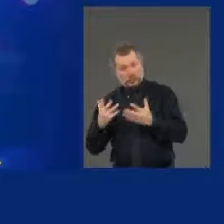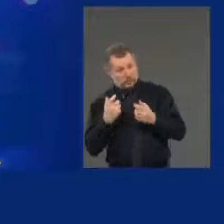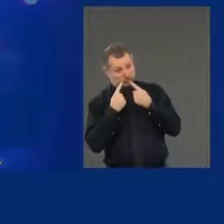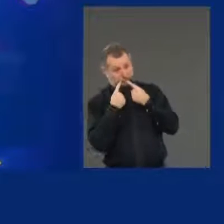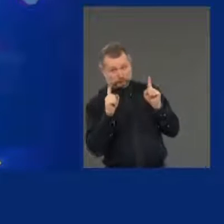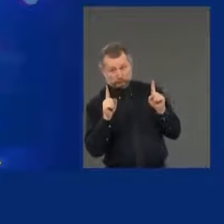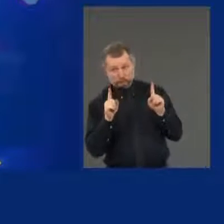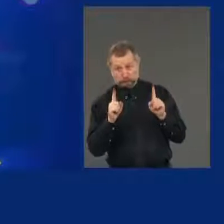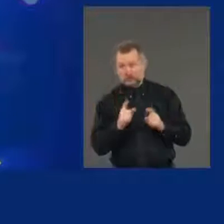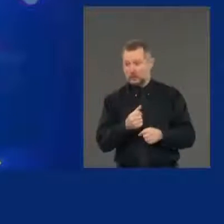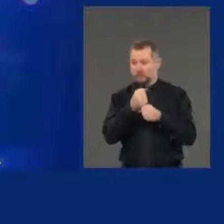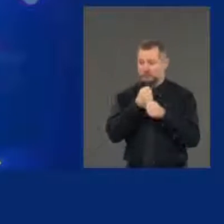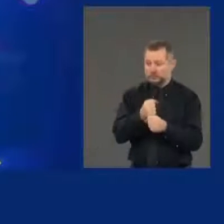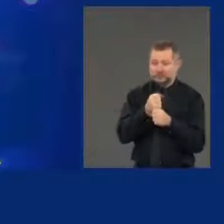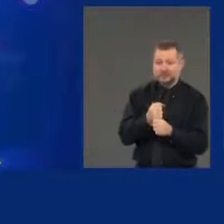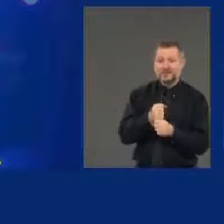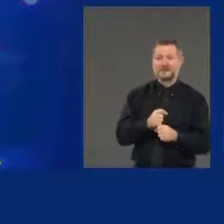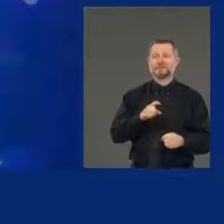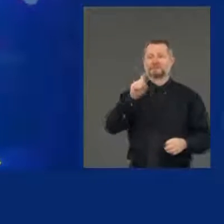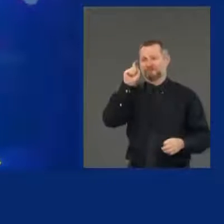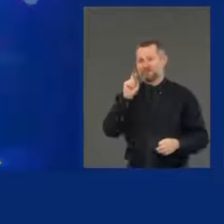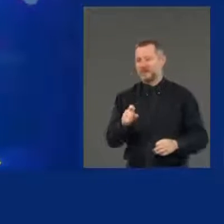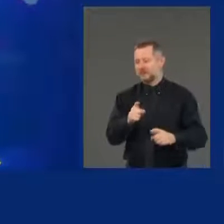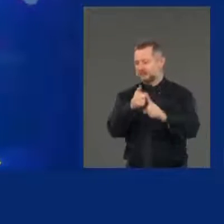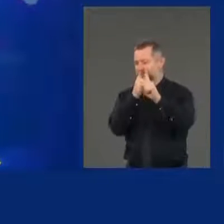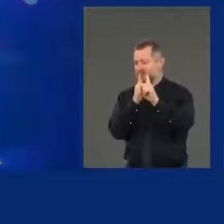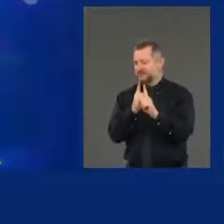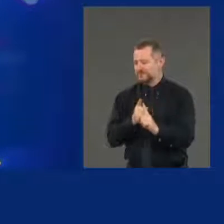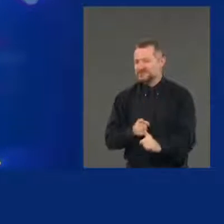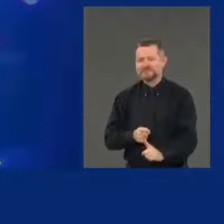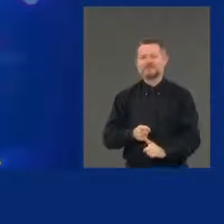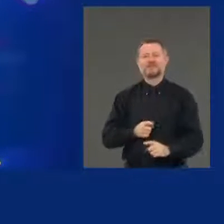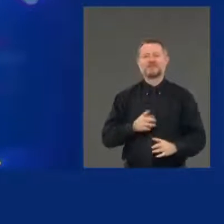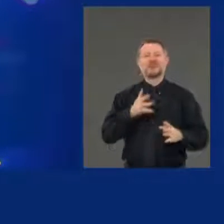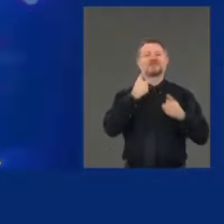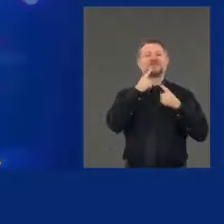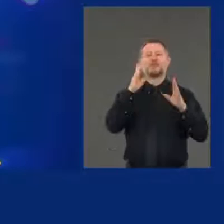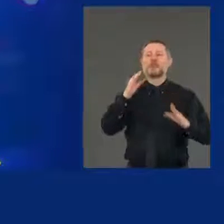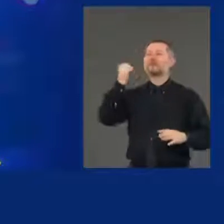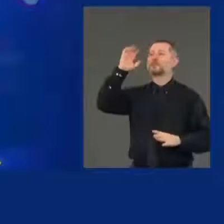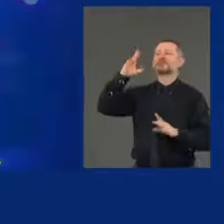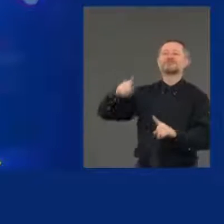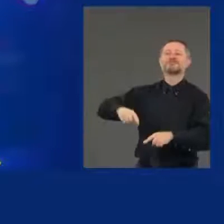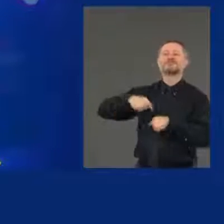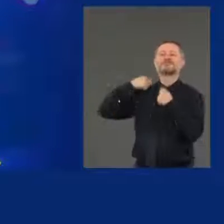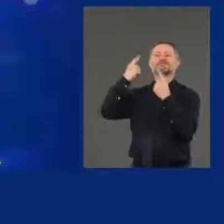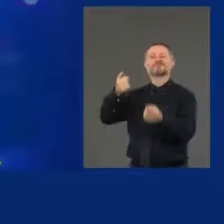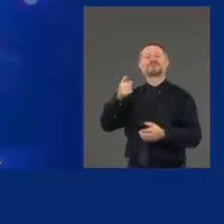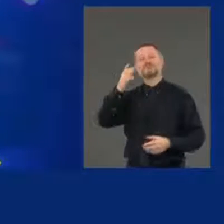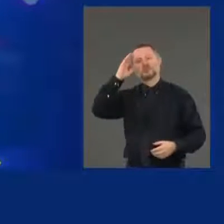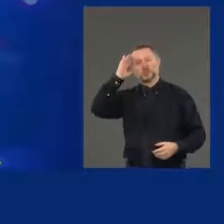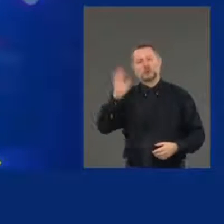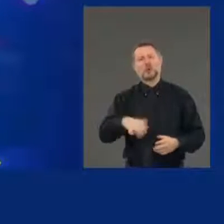demonstration. All the great activists also knew what they wanted.